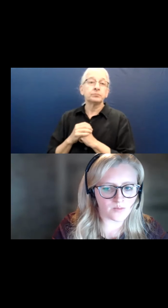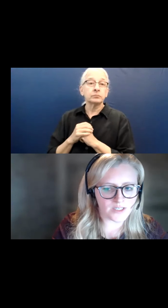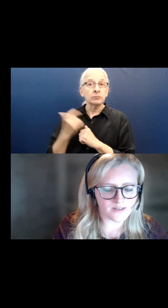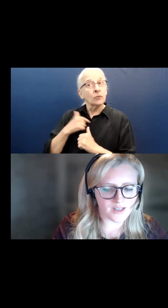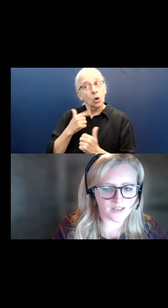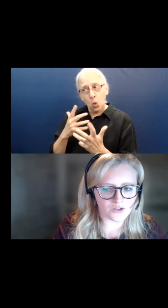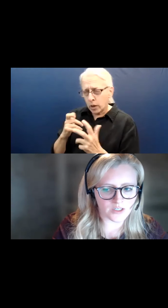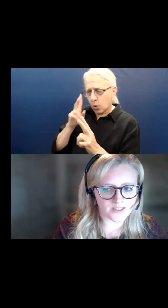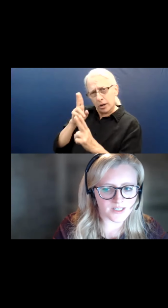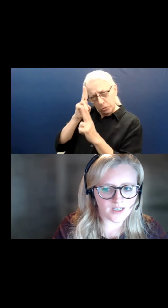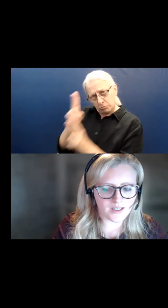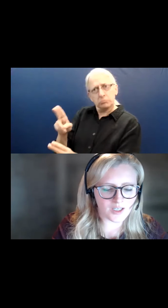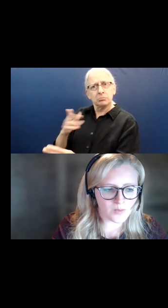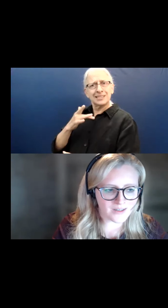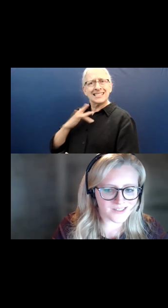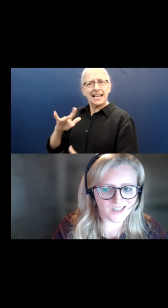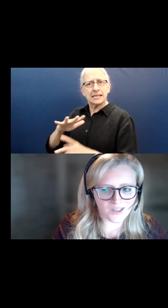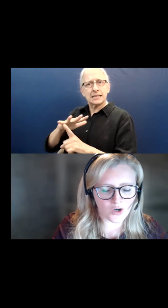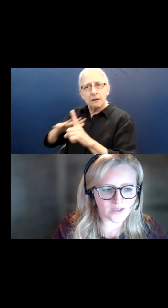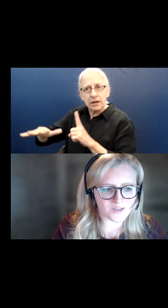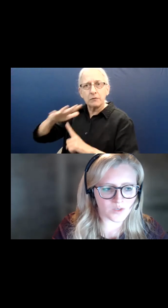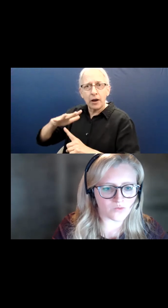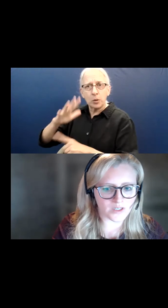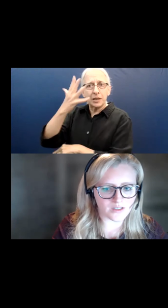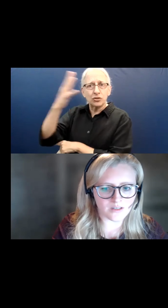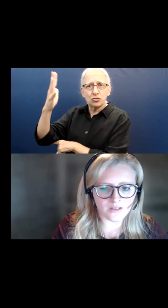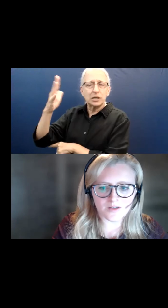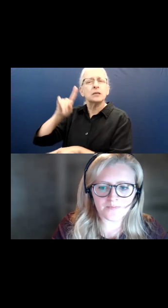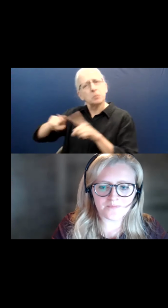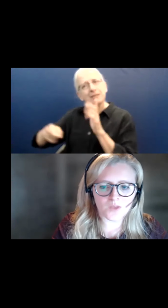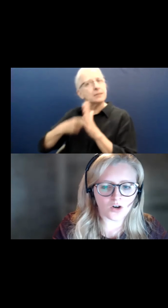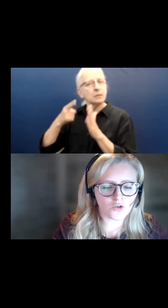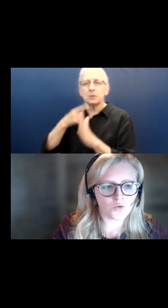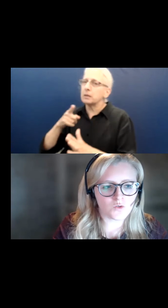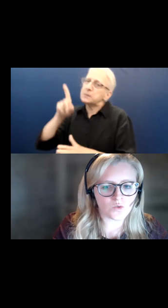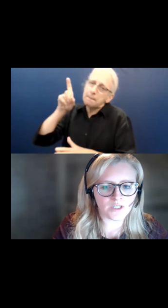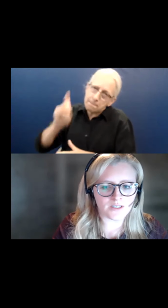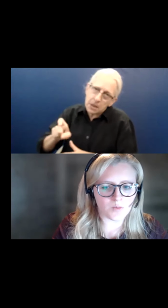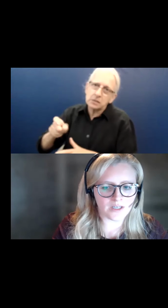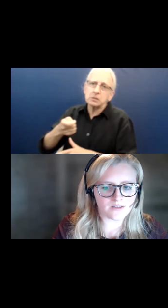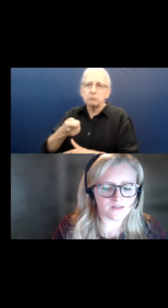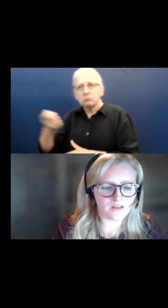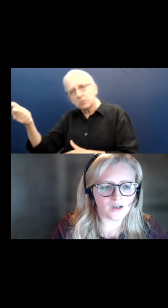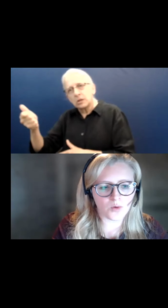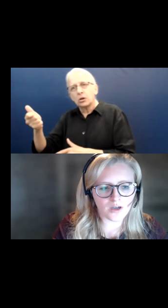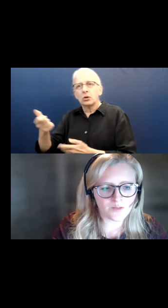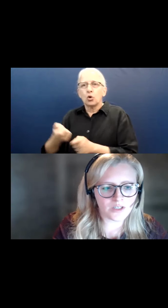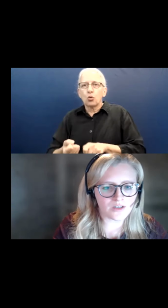sensitive environments and trees, impacts can't always be avoided. Our crews will need a